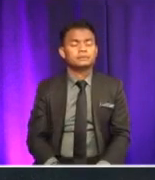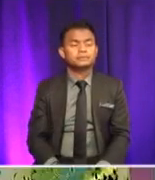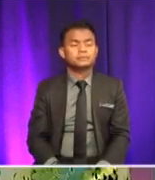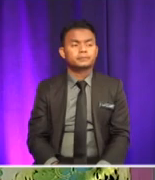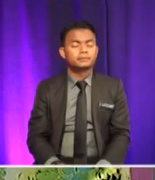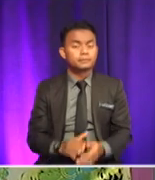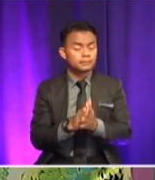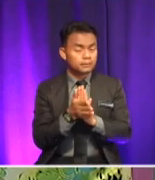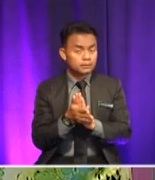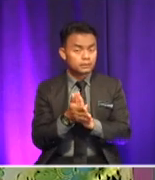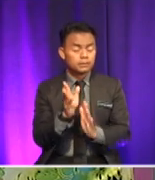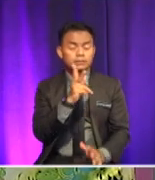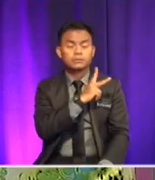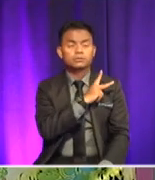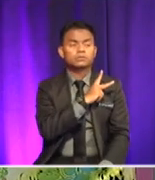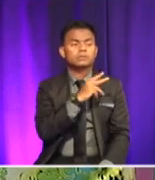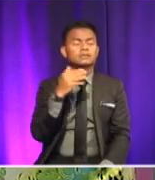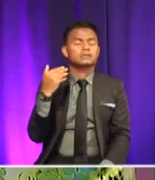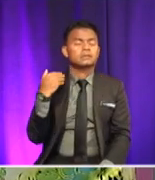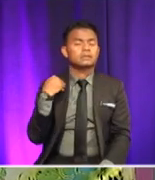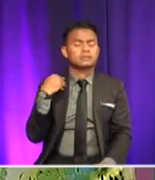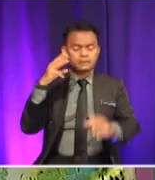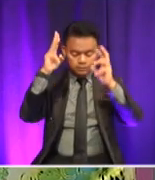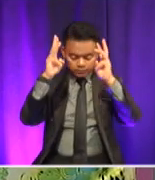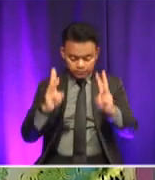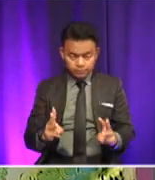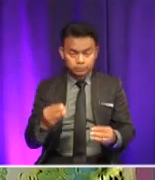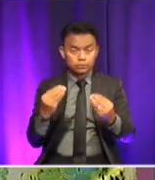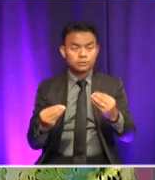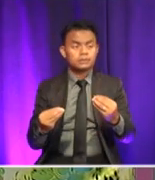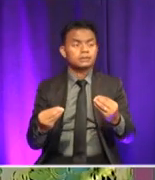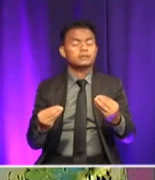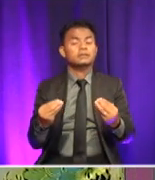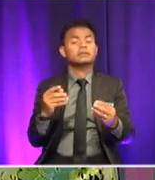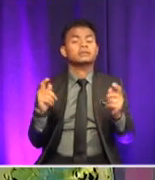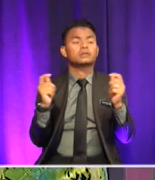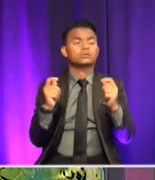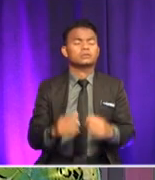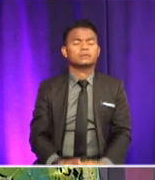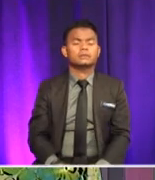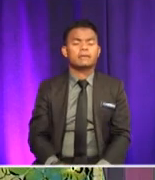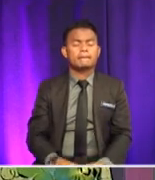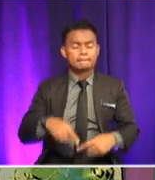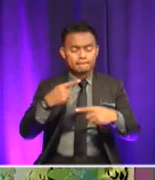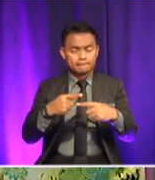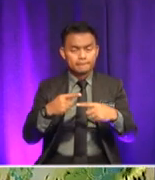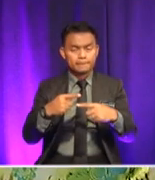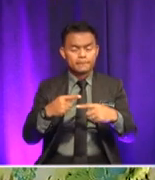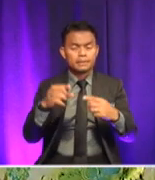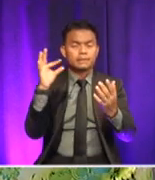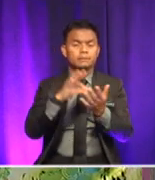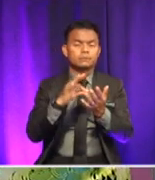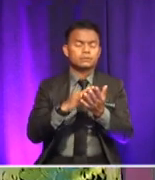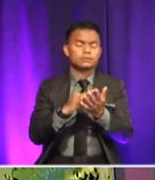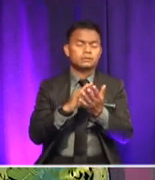has a characteristic. He is power hungry. So students, if they start using this characteristic, because you've already learned